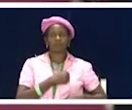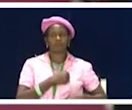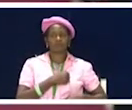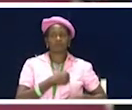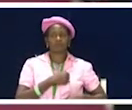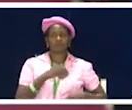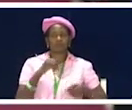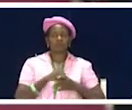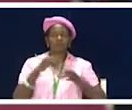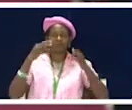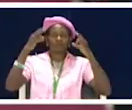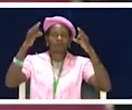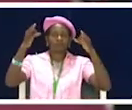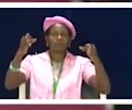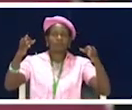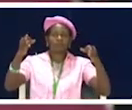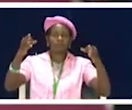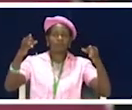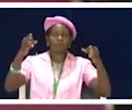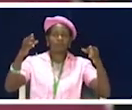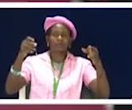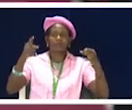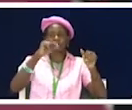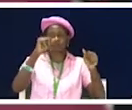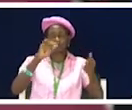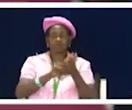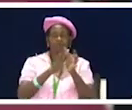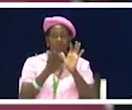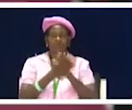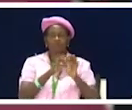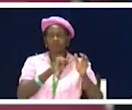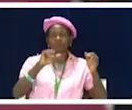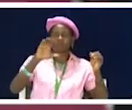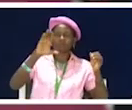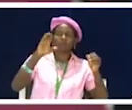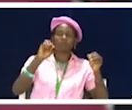in the future, you can become a colonel.